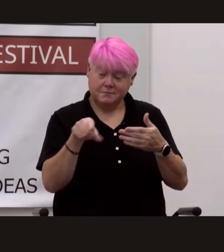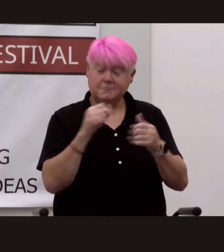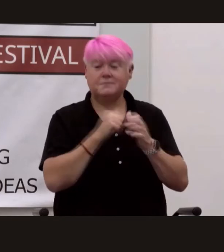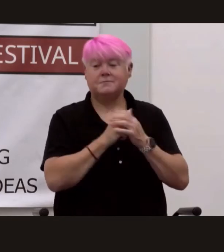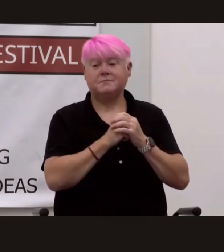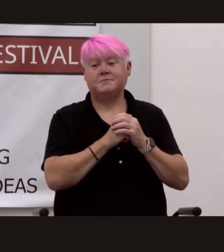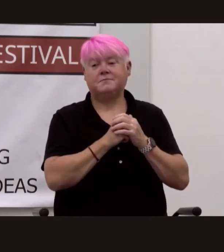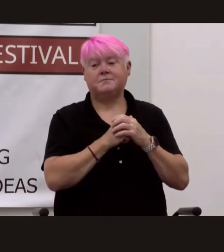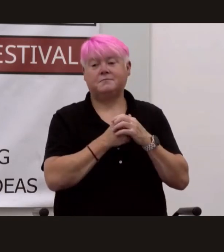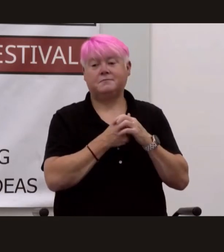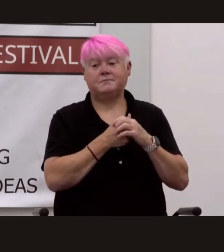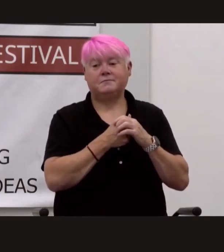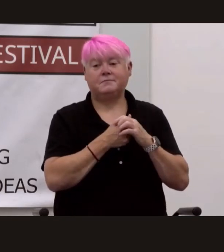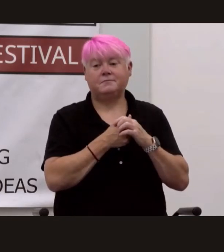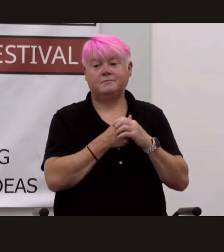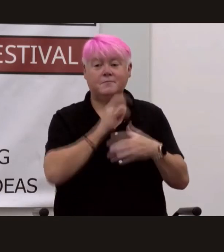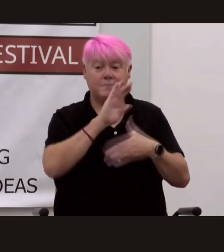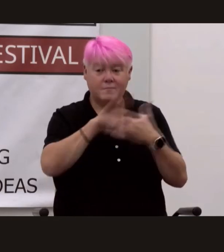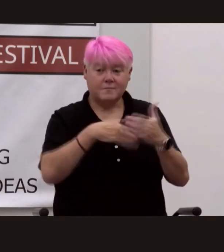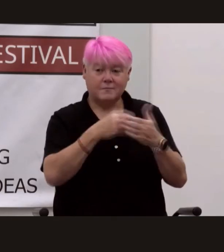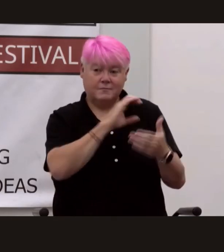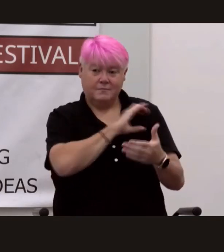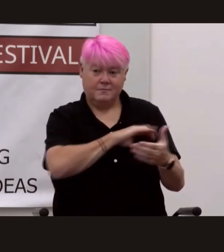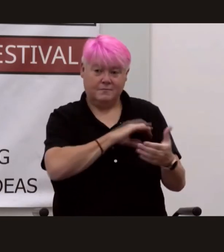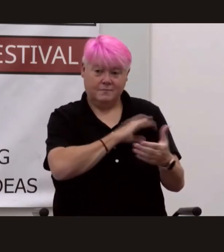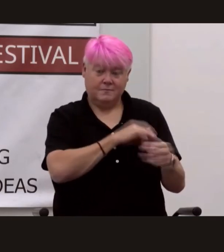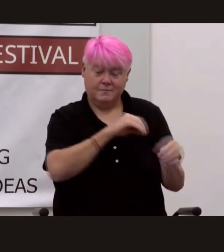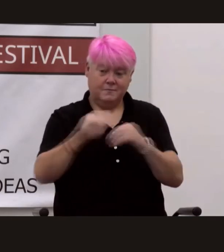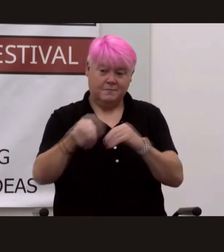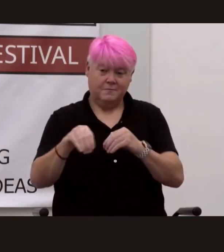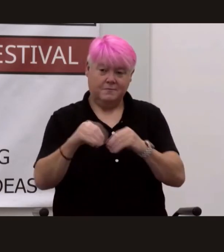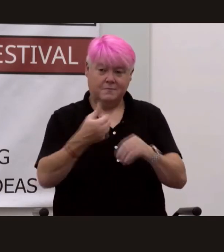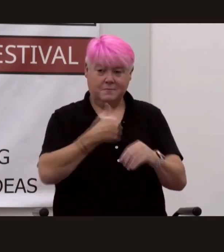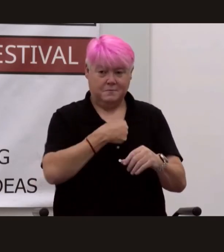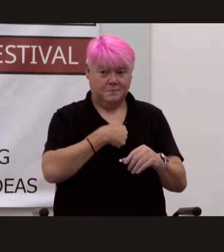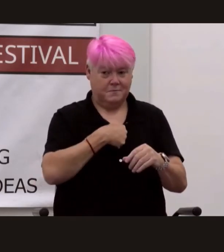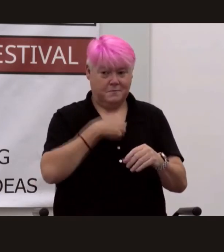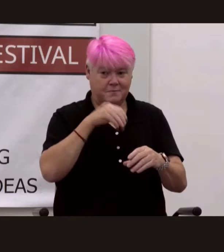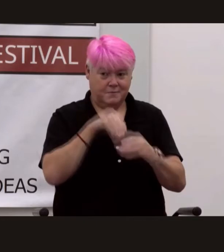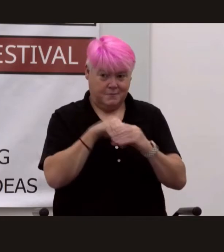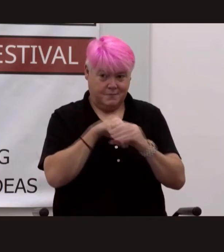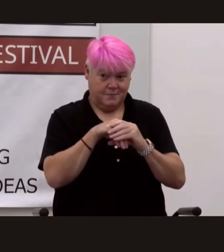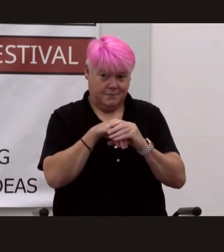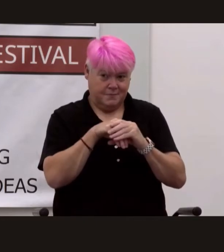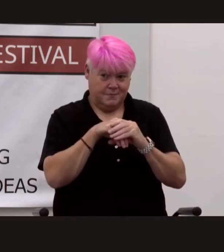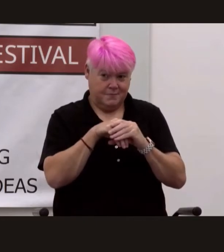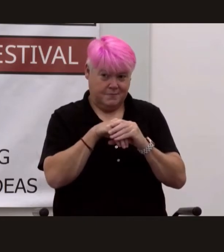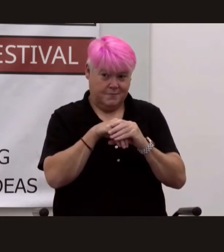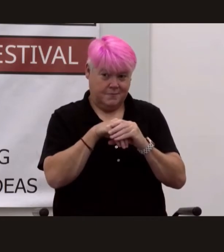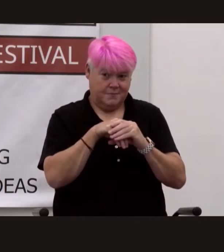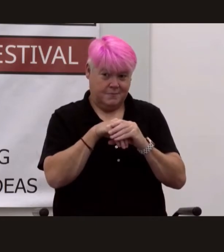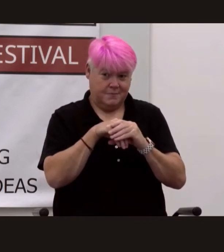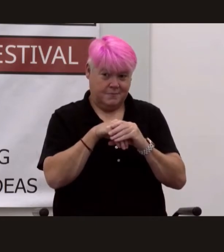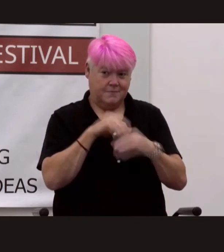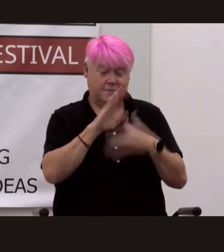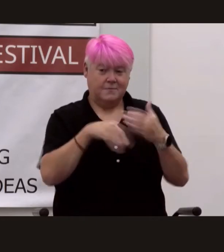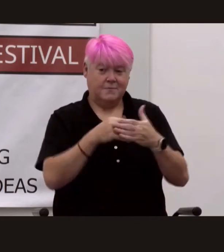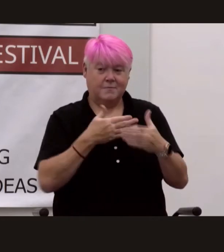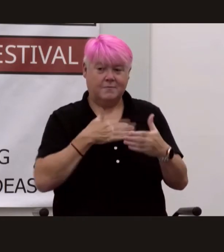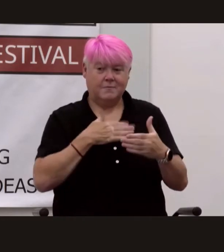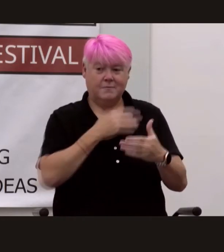with all of my characters, putting a little bit of myself. I put a little bit of myself into all my characters, and I